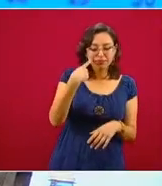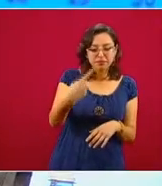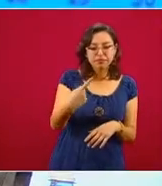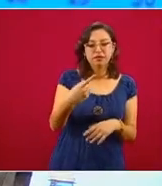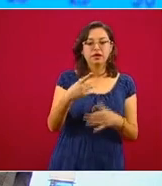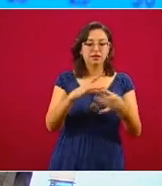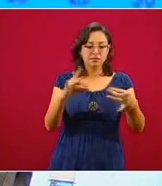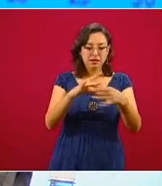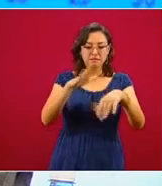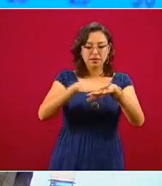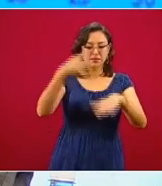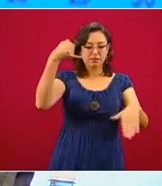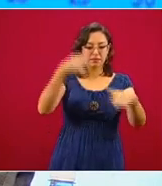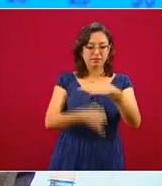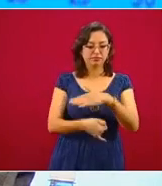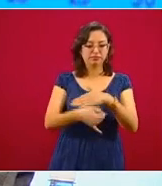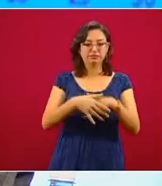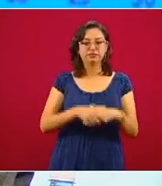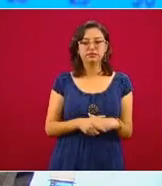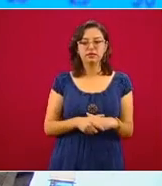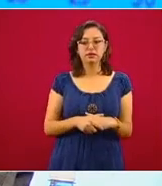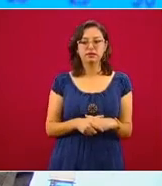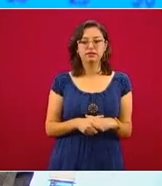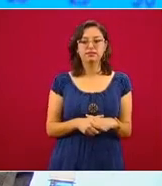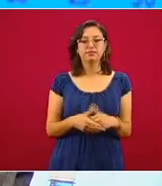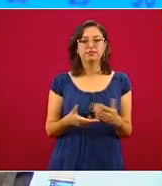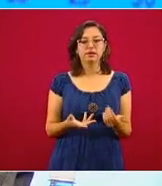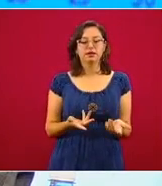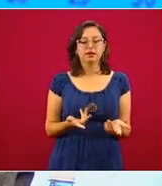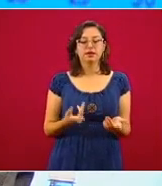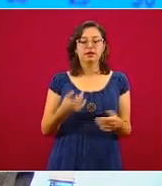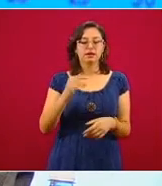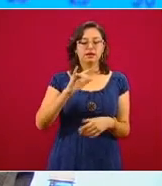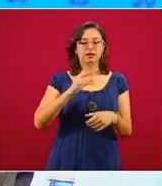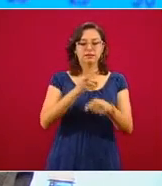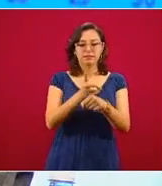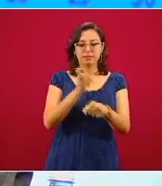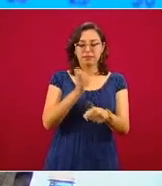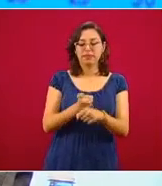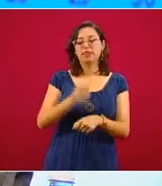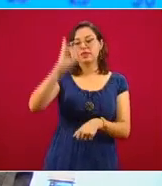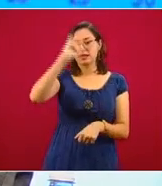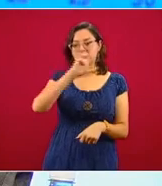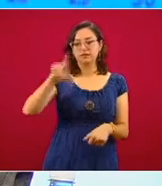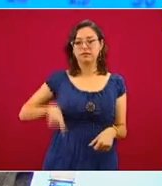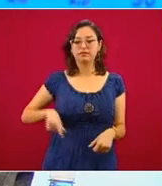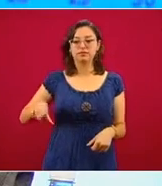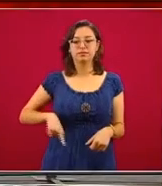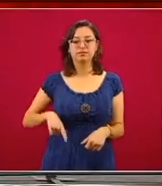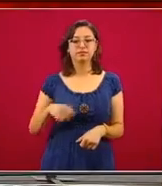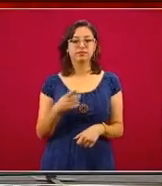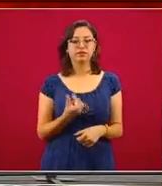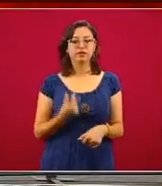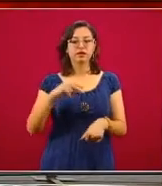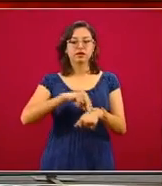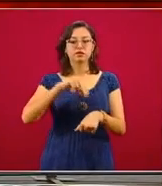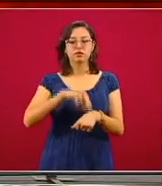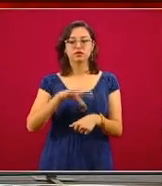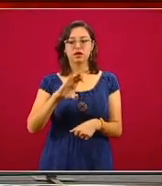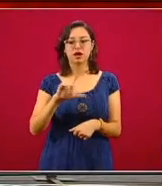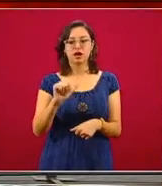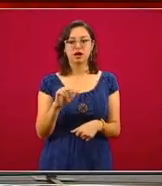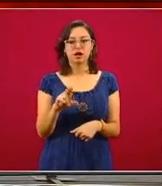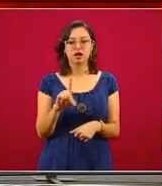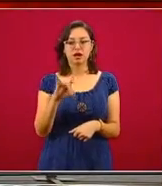on what we discussed this morning during the presidential conference. And for those two subjects, we have a